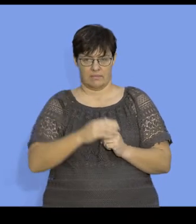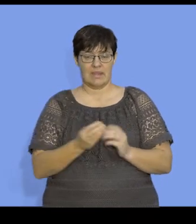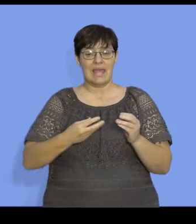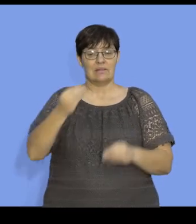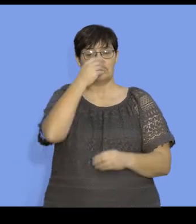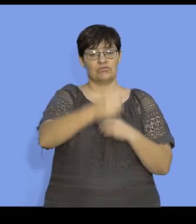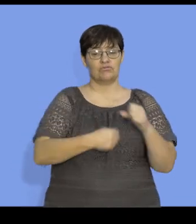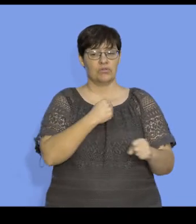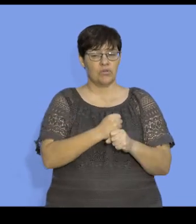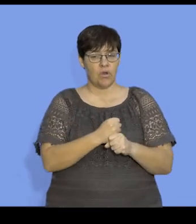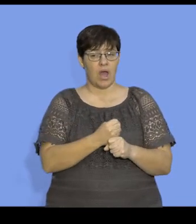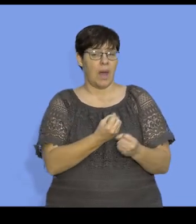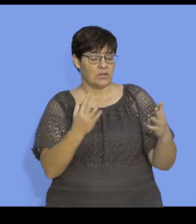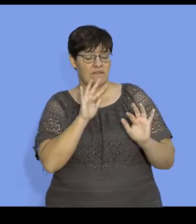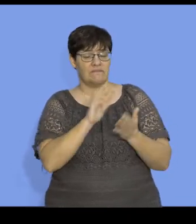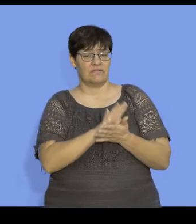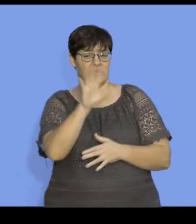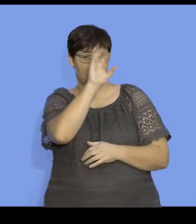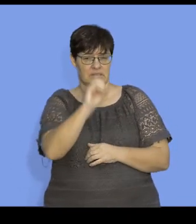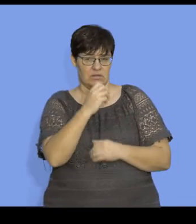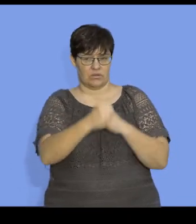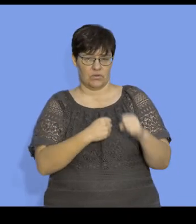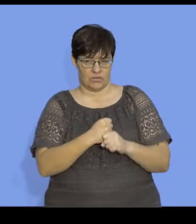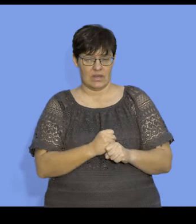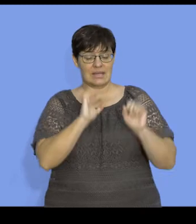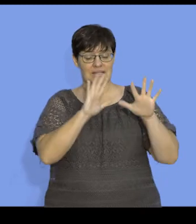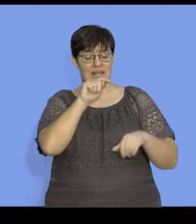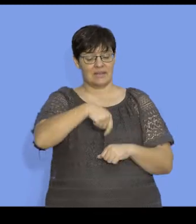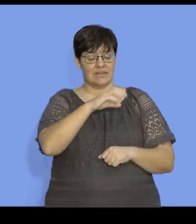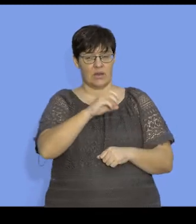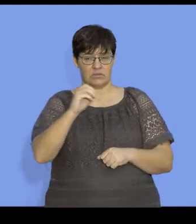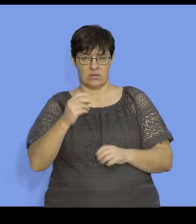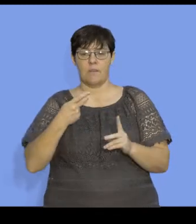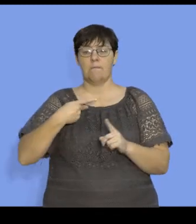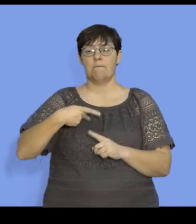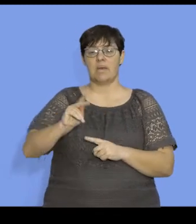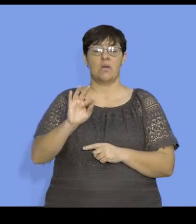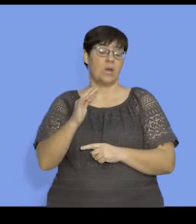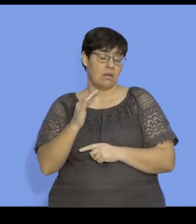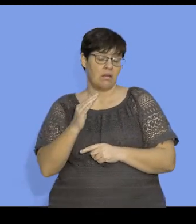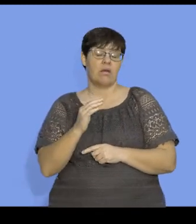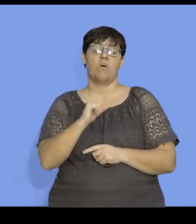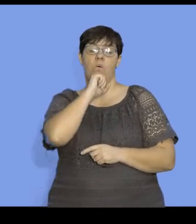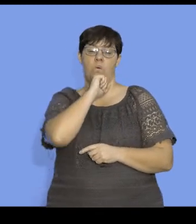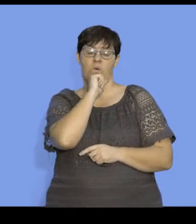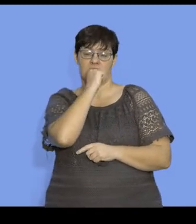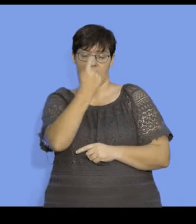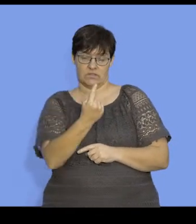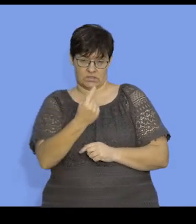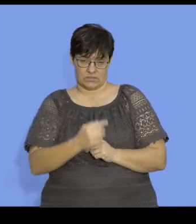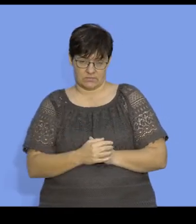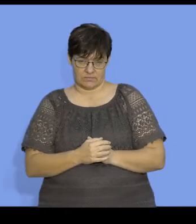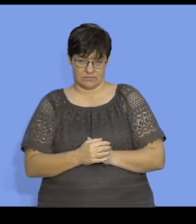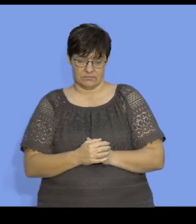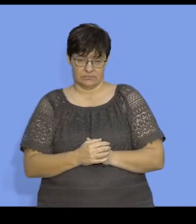per annum. 10,000 Rand of this mortgage is repayable on the 1st of August. Once